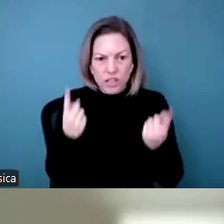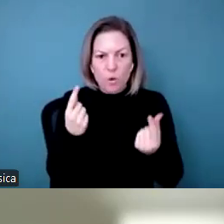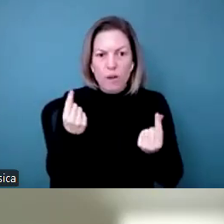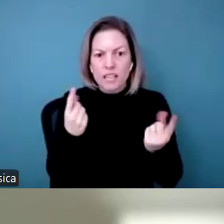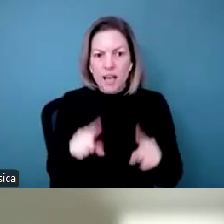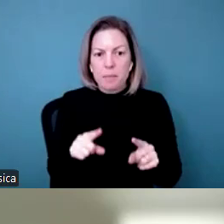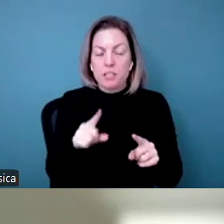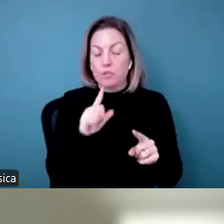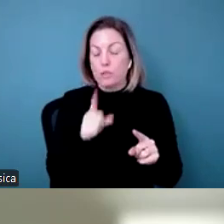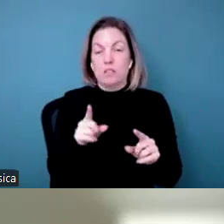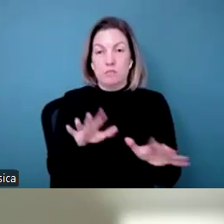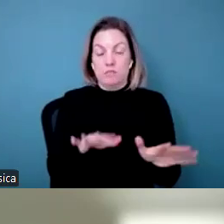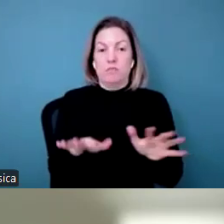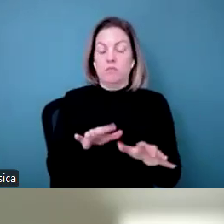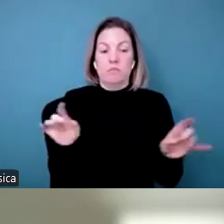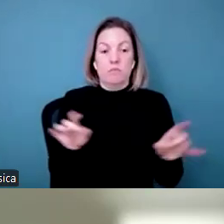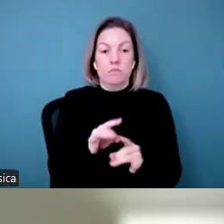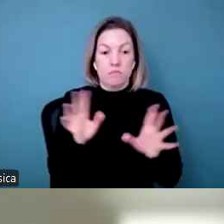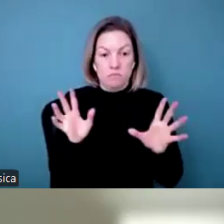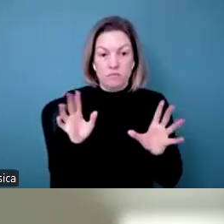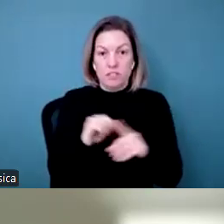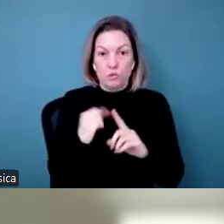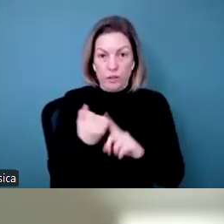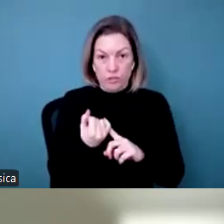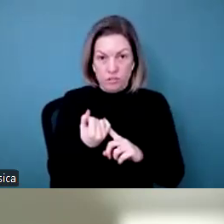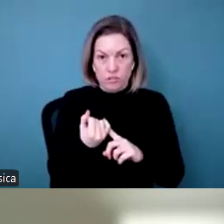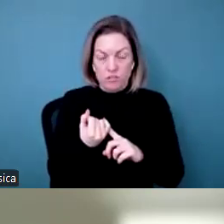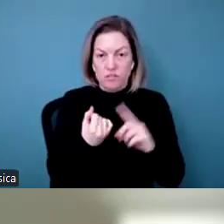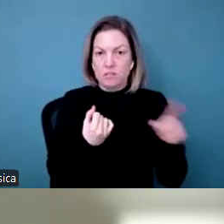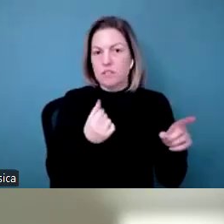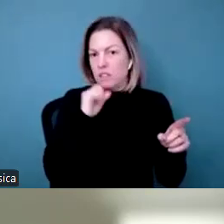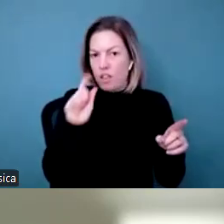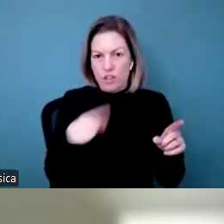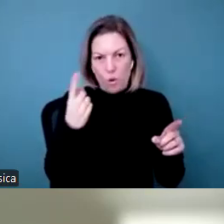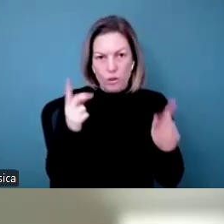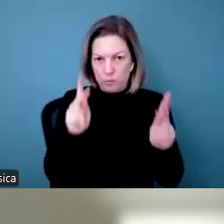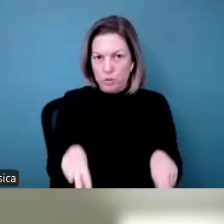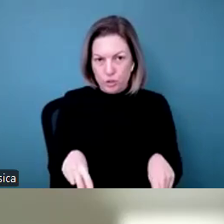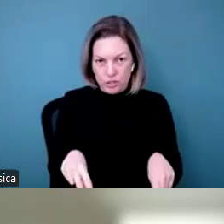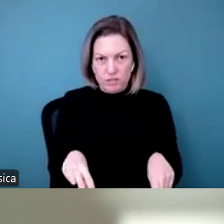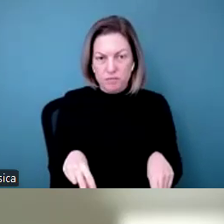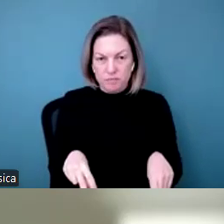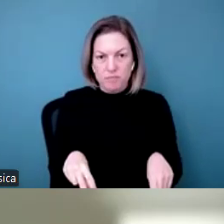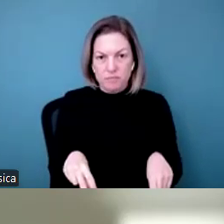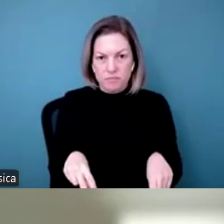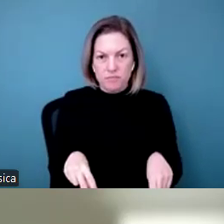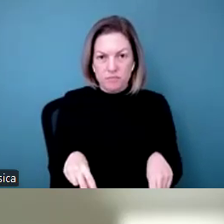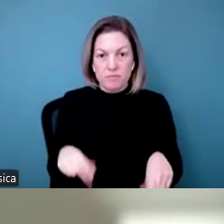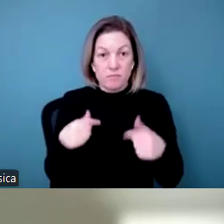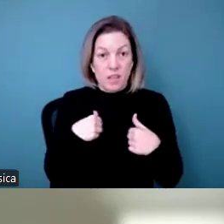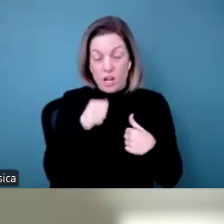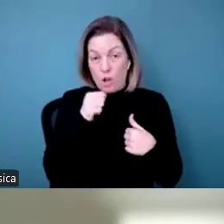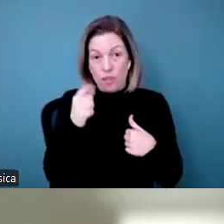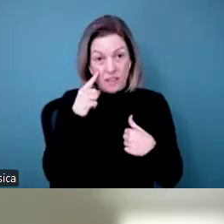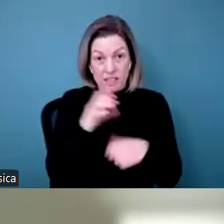a really tragic situation. He is not the only one. And so I don't think this committee